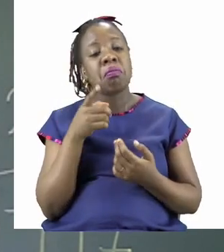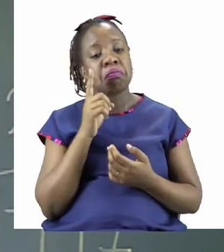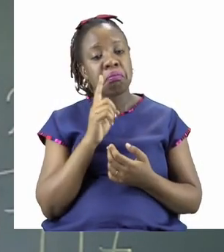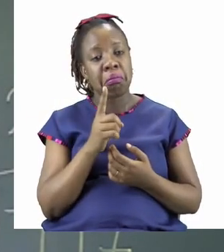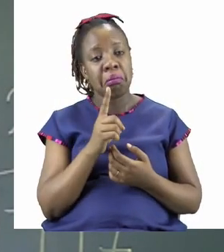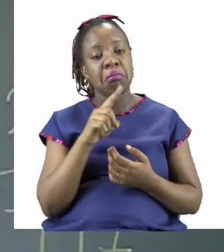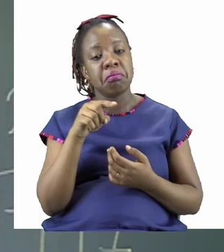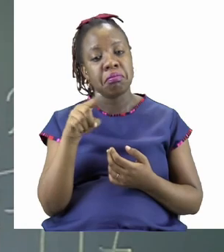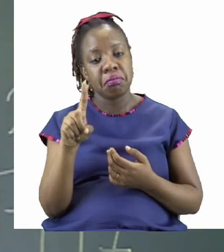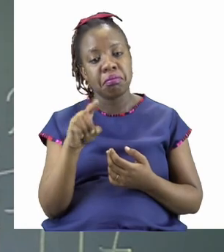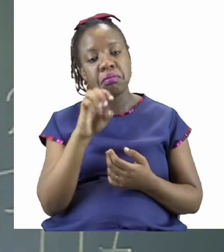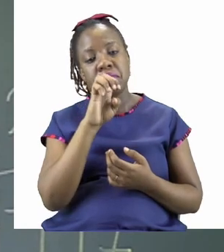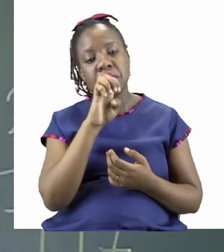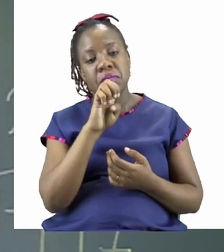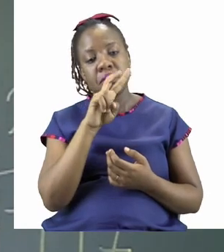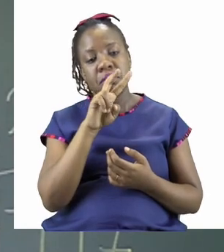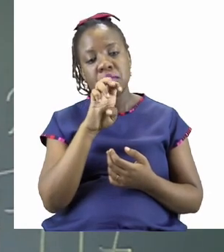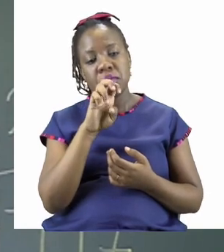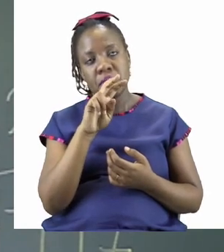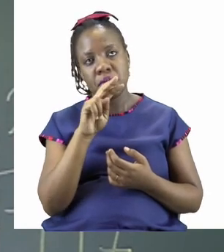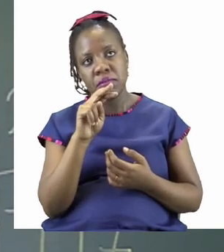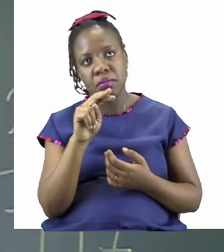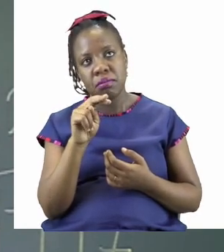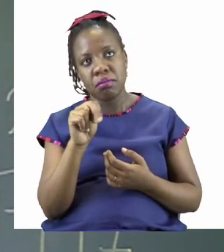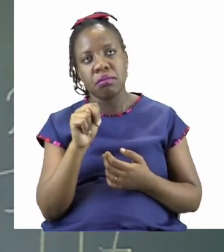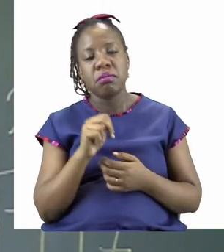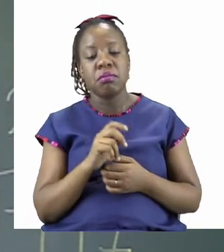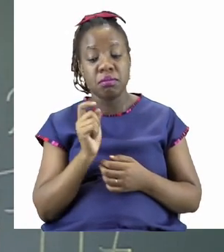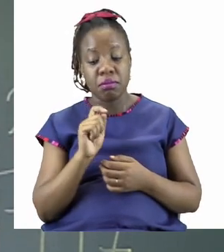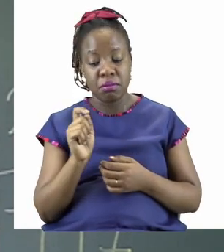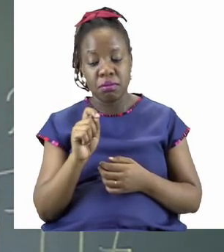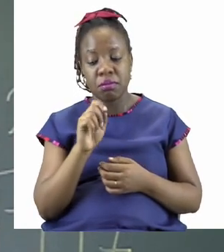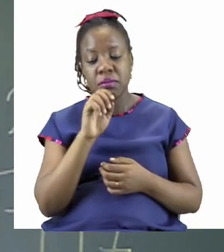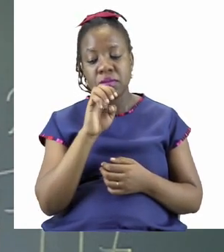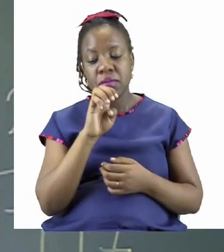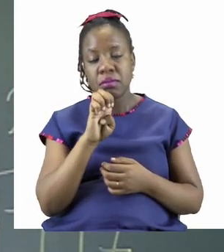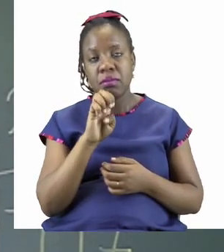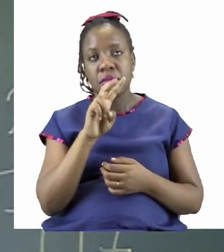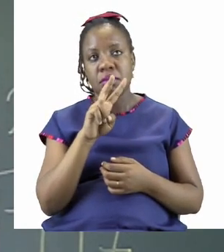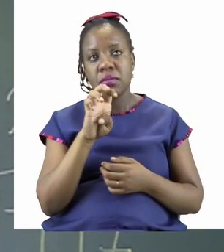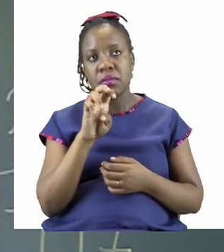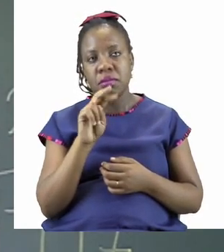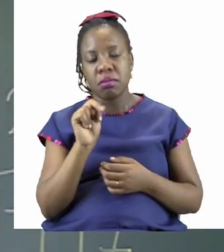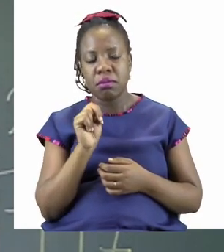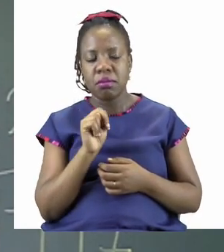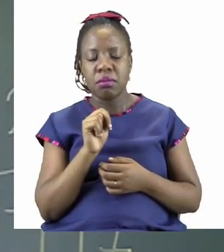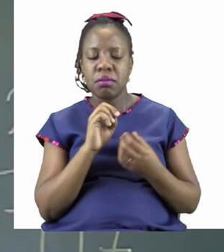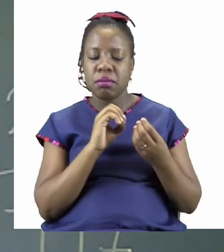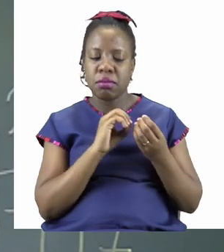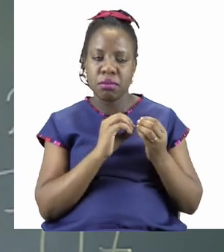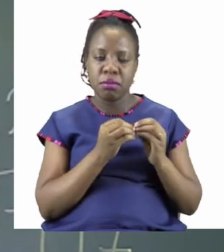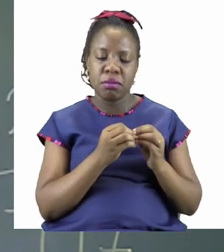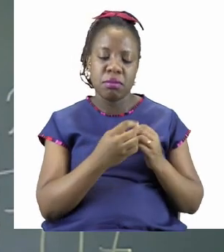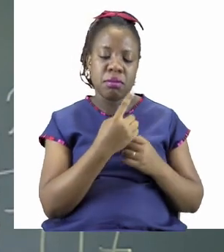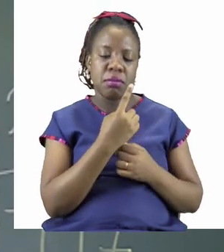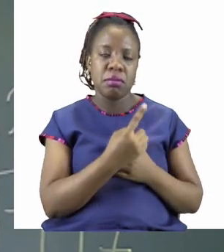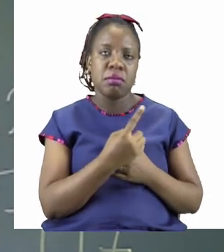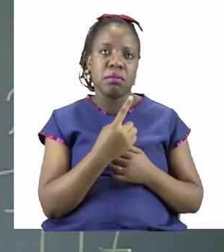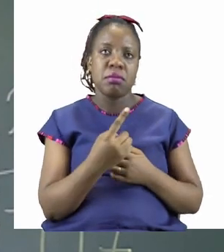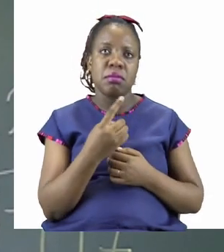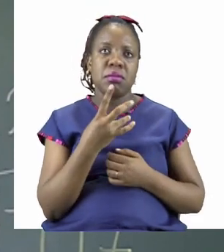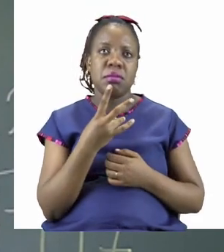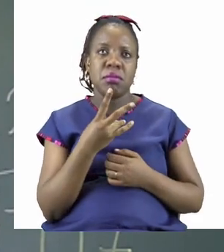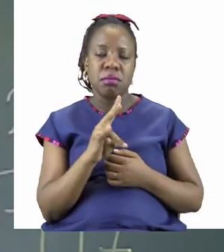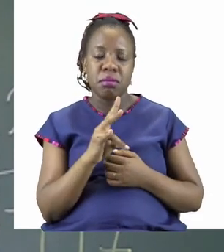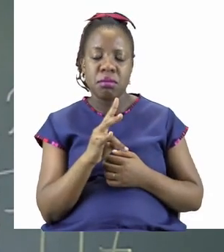ahead and write it out as even. And then we have the number 117. Now this